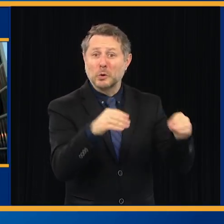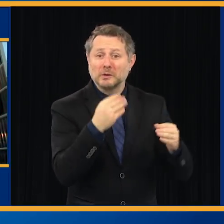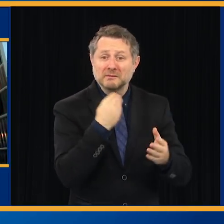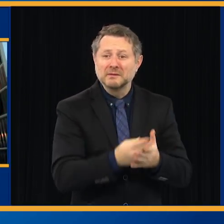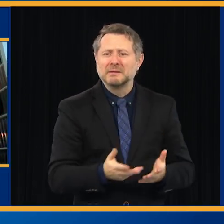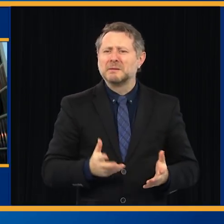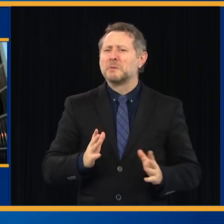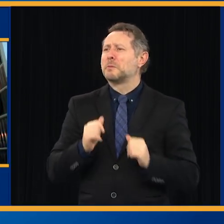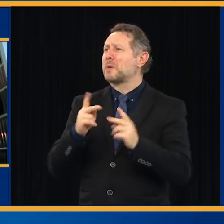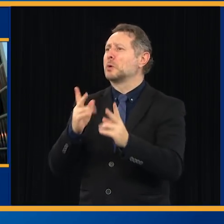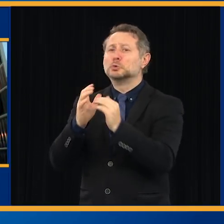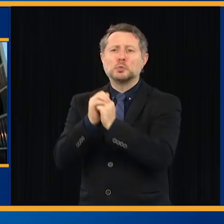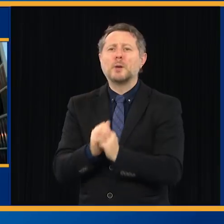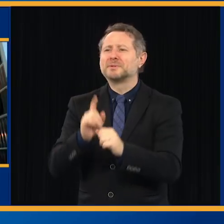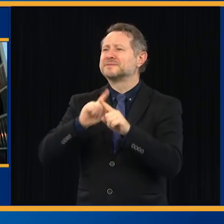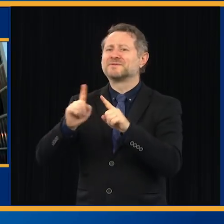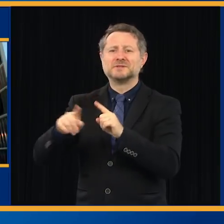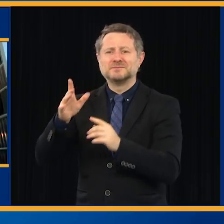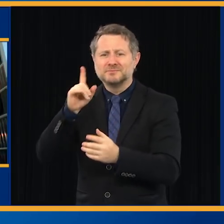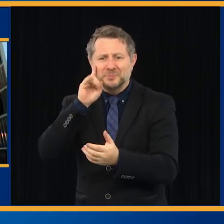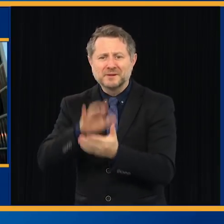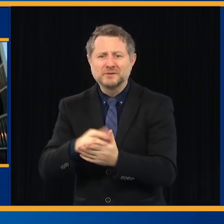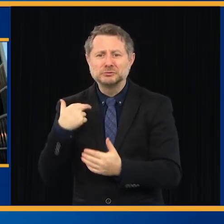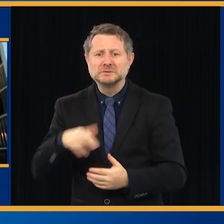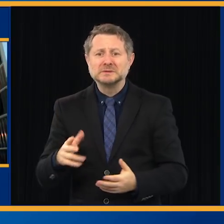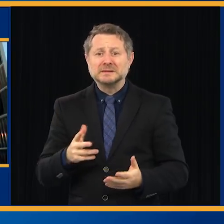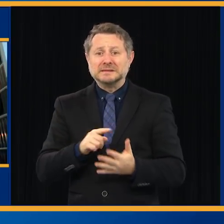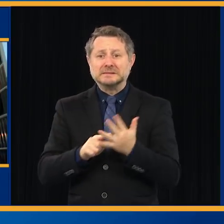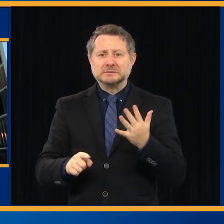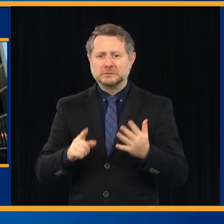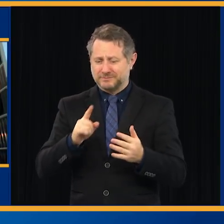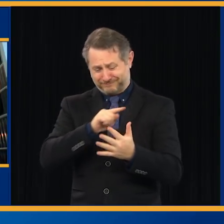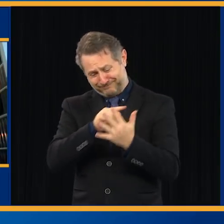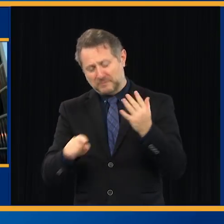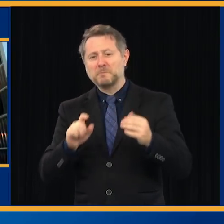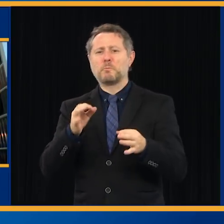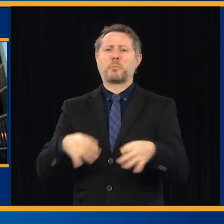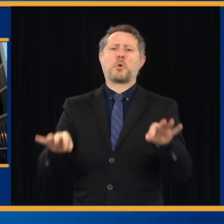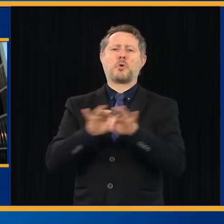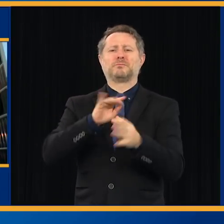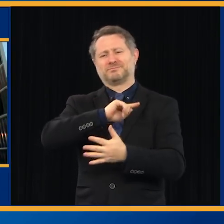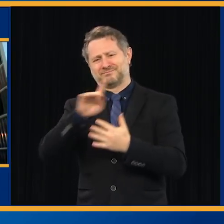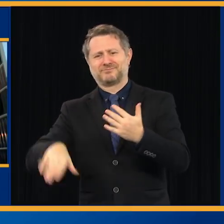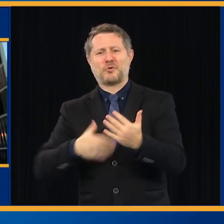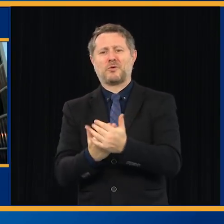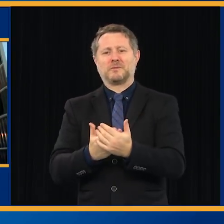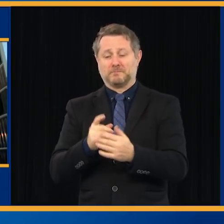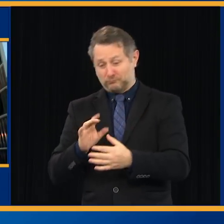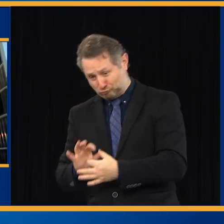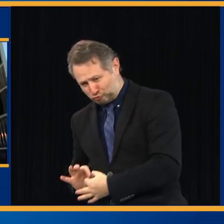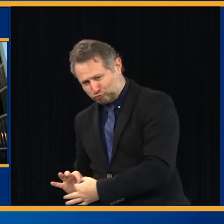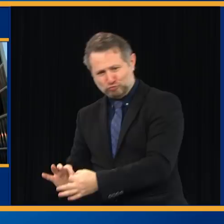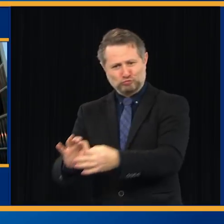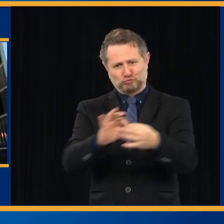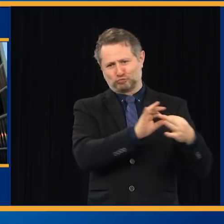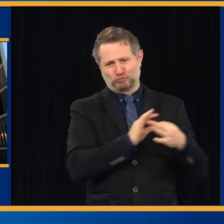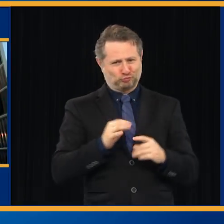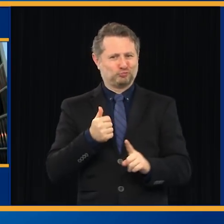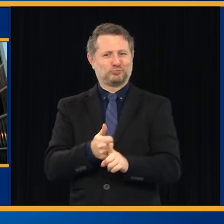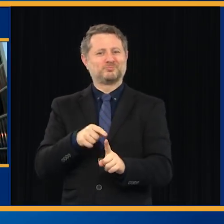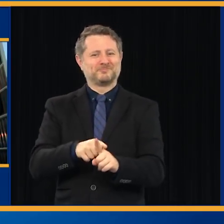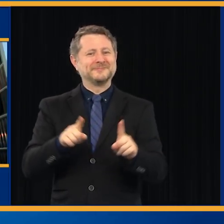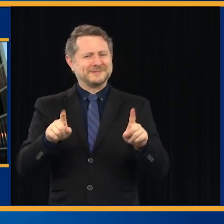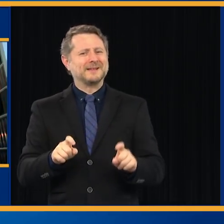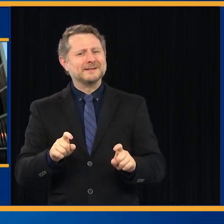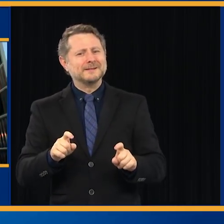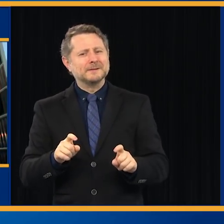worship. So all those things are really important. And by working together, we can pool our financial resources, which are really important